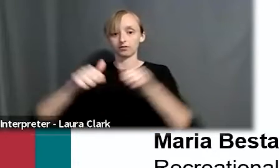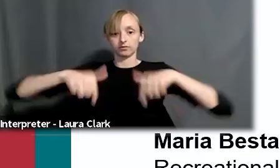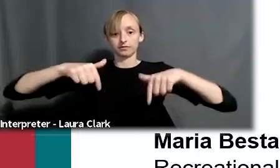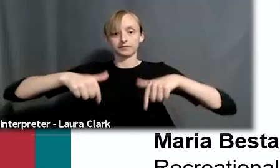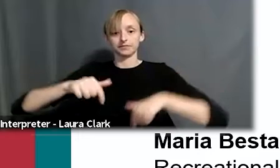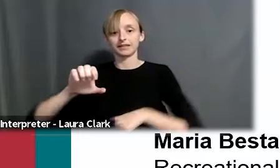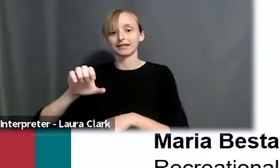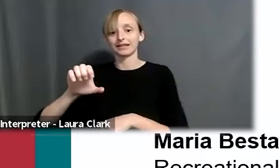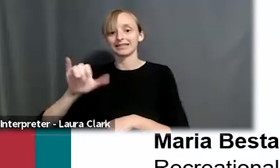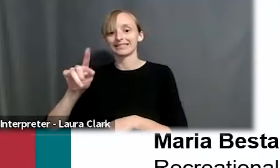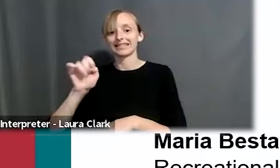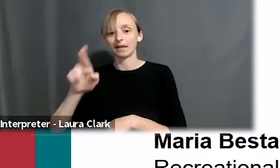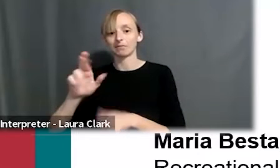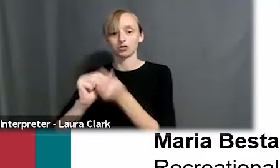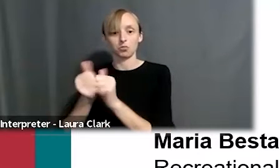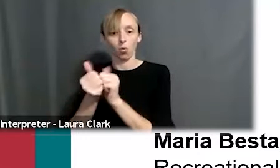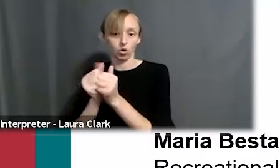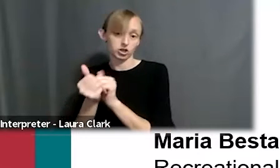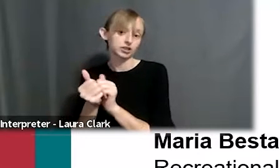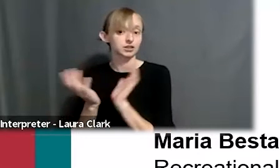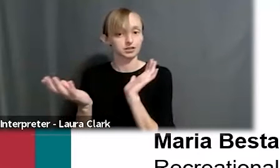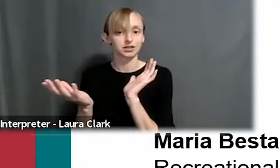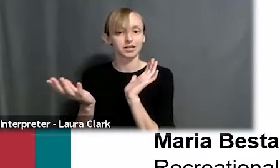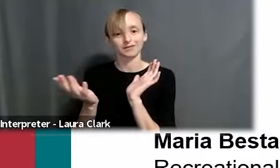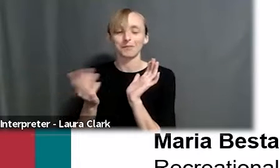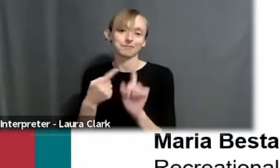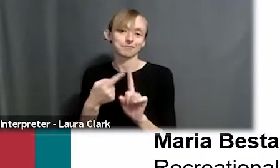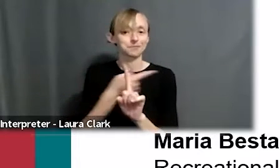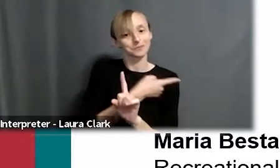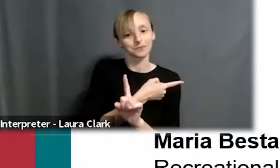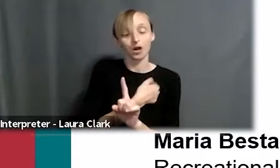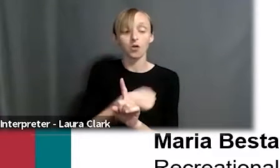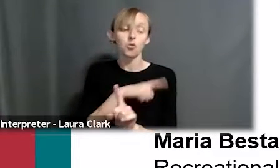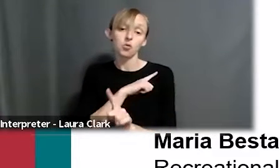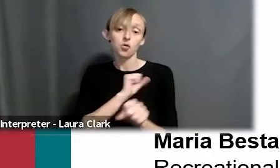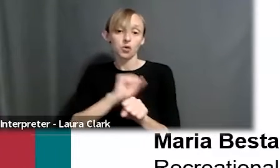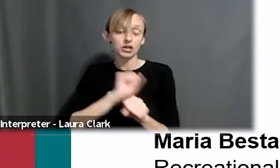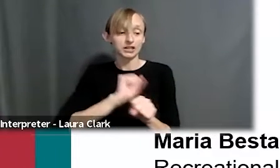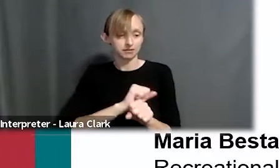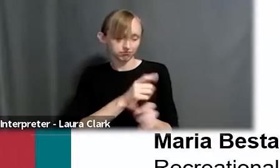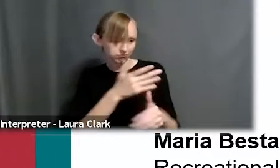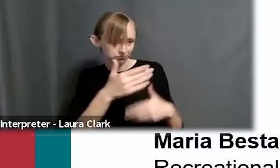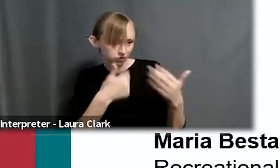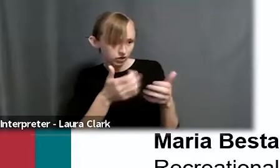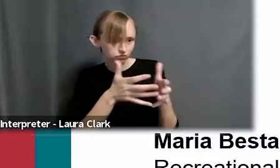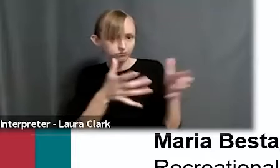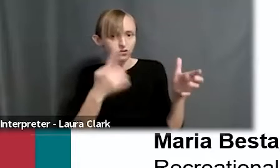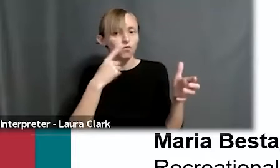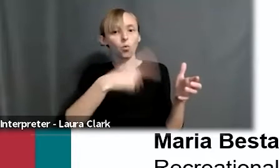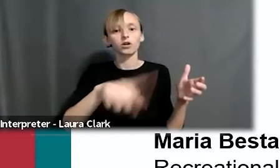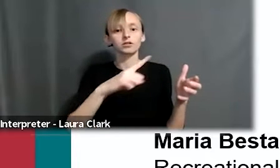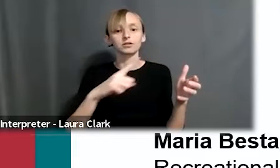cyber sports. So that's kind of an aside. That's something that we're definitely working a lot with our higher level spinal